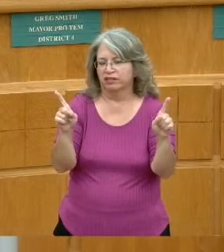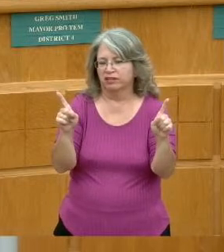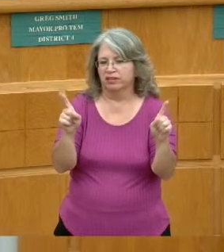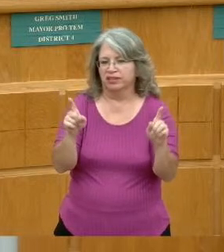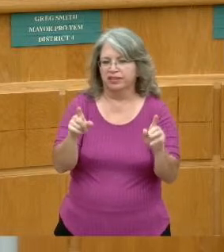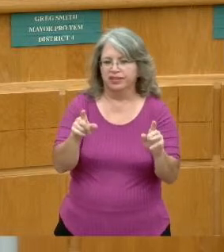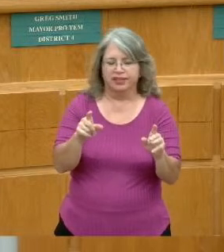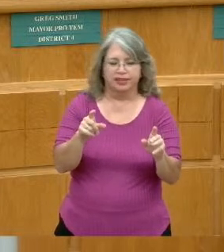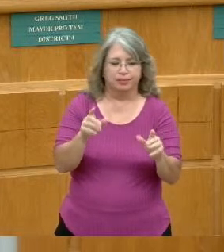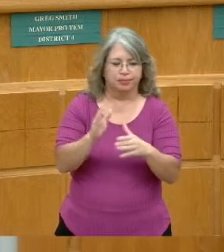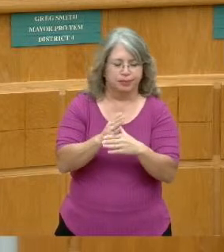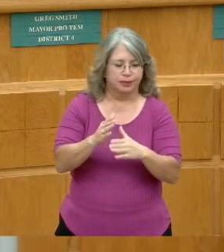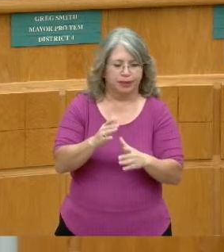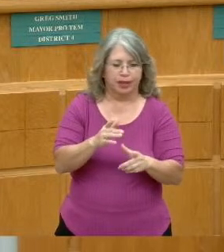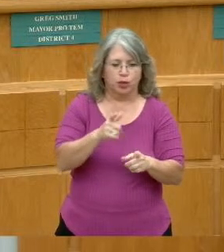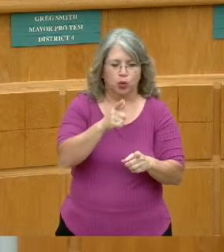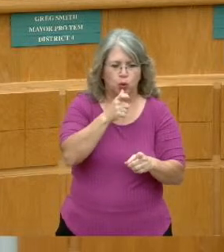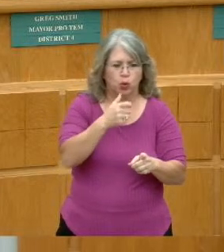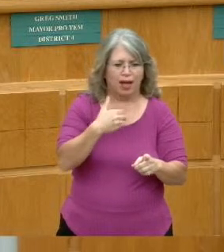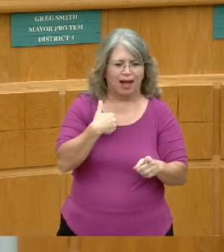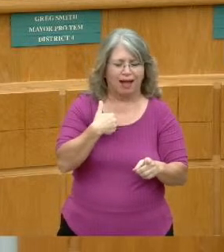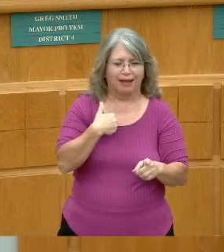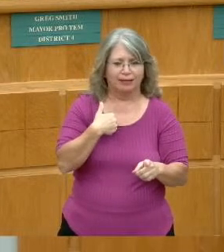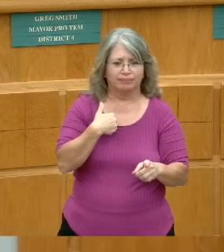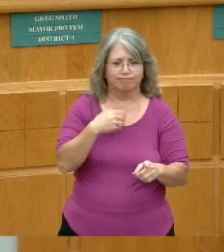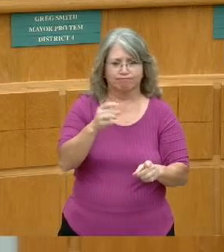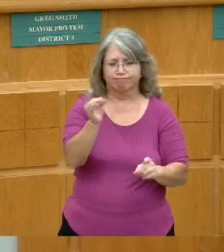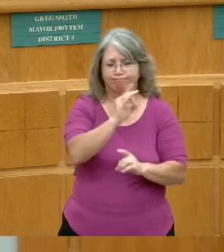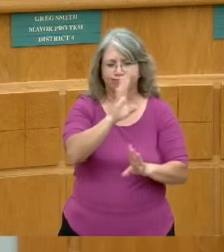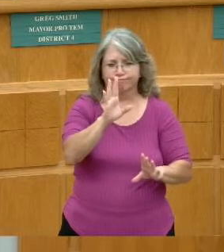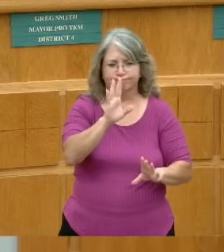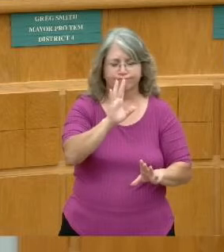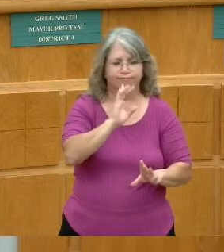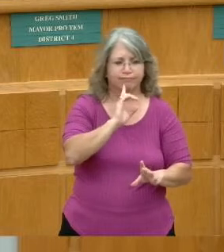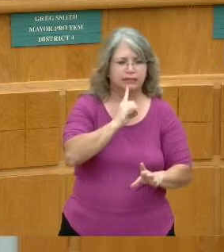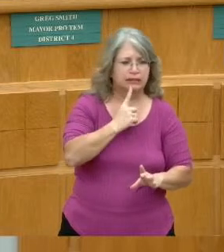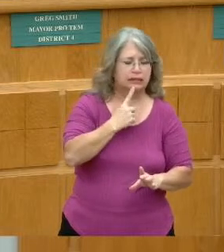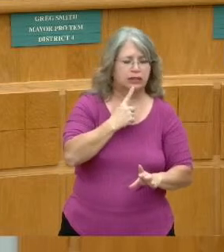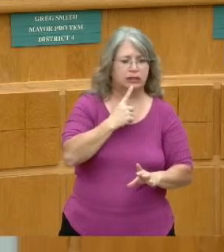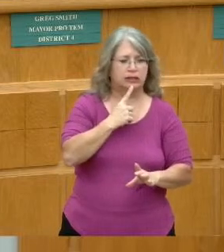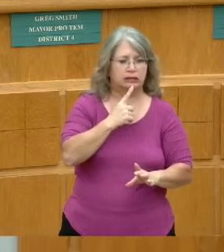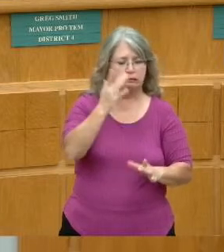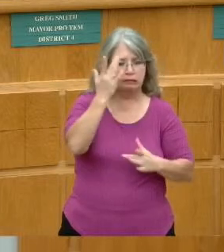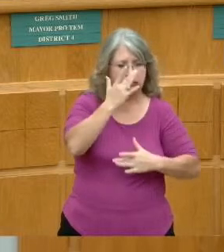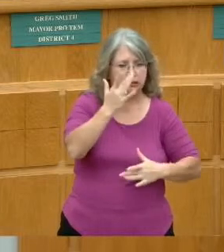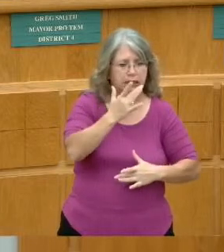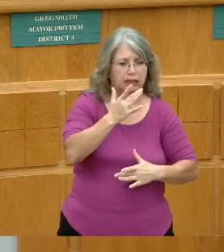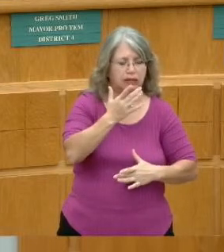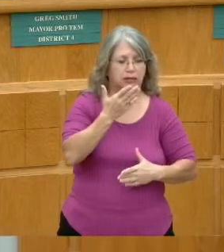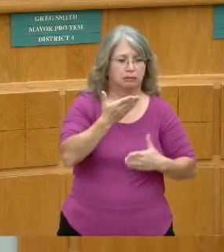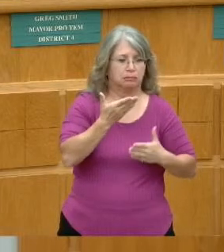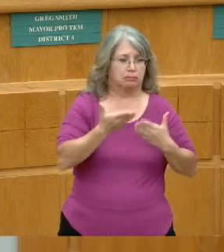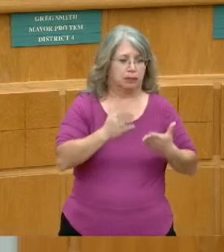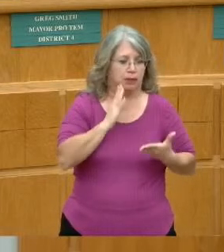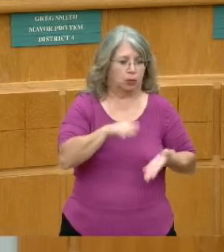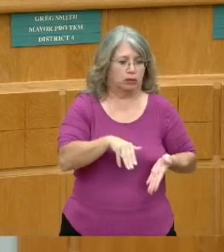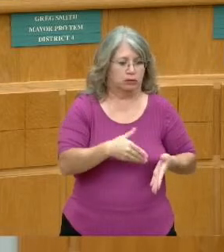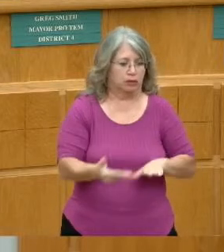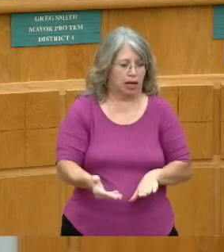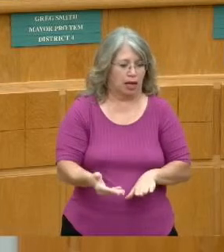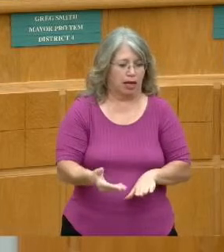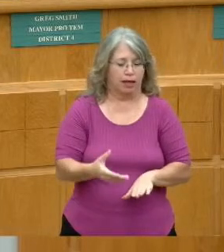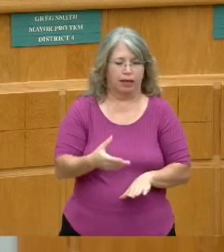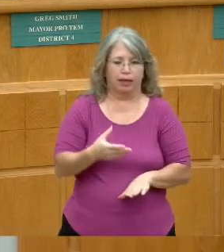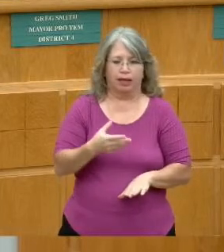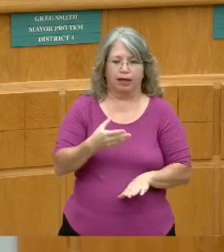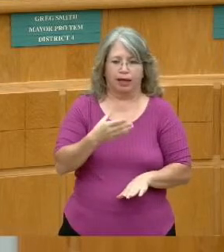infection to have a mortal outcome from that, and that they did or didn't get